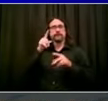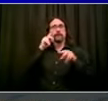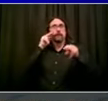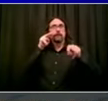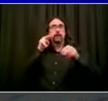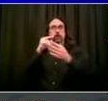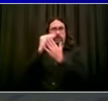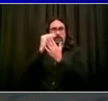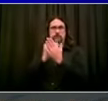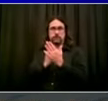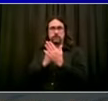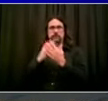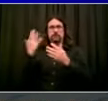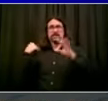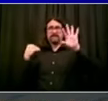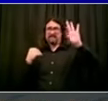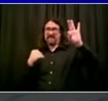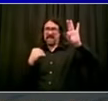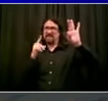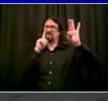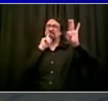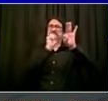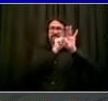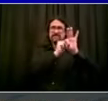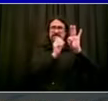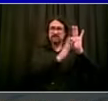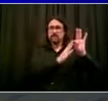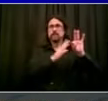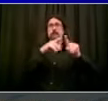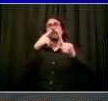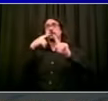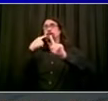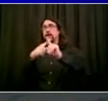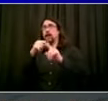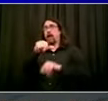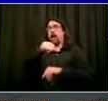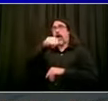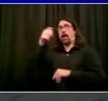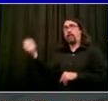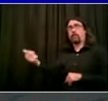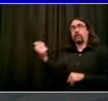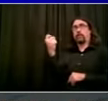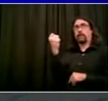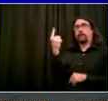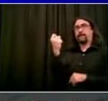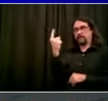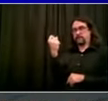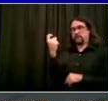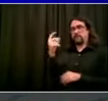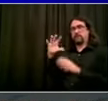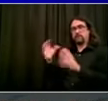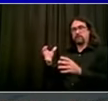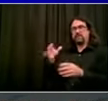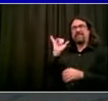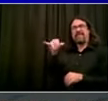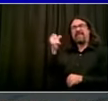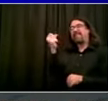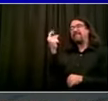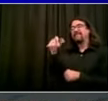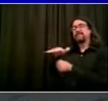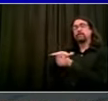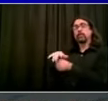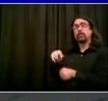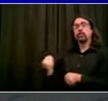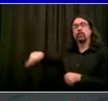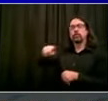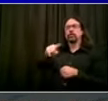unless and until they have 7 consecutive days above 3% positivity in their testing. We hope that does not happen. And the best